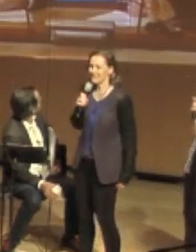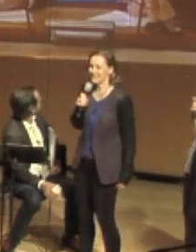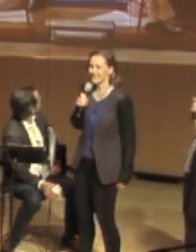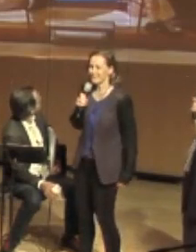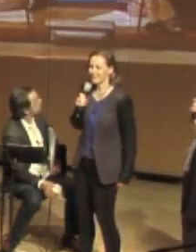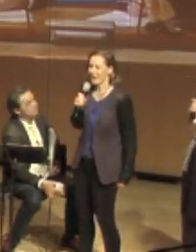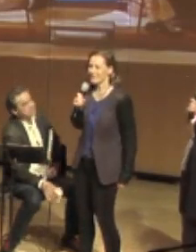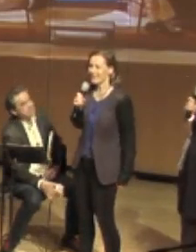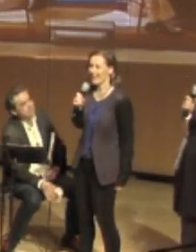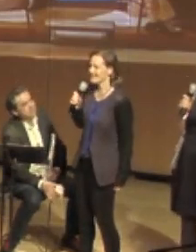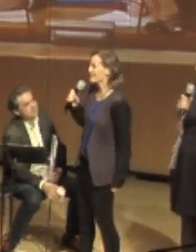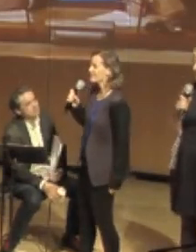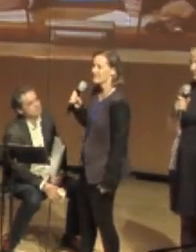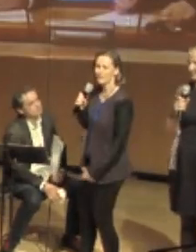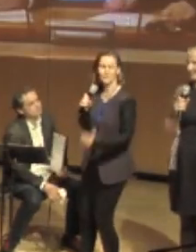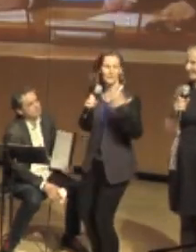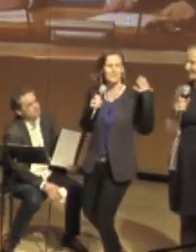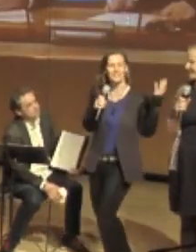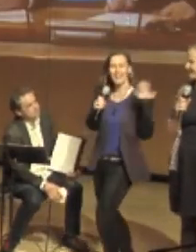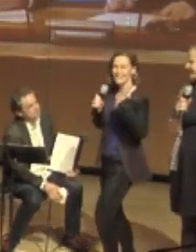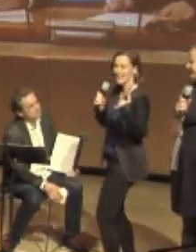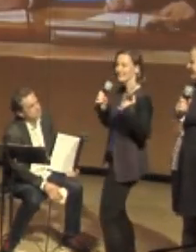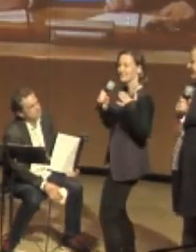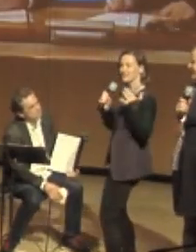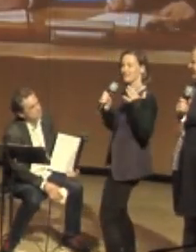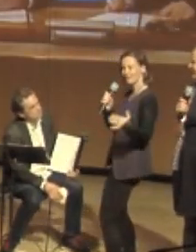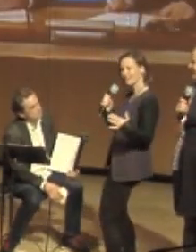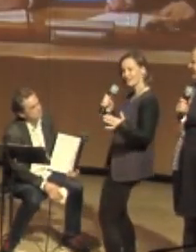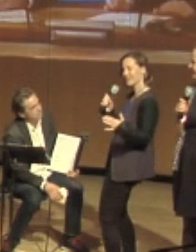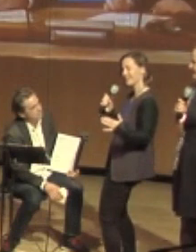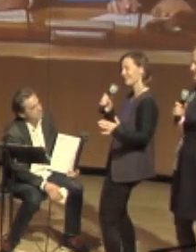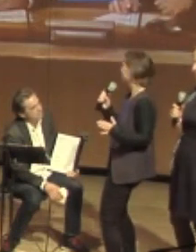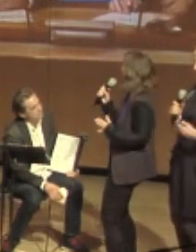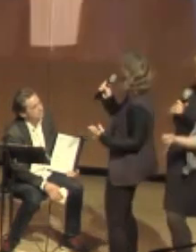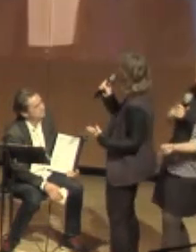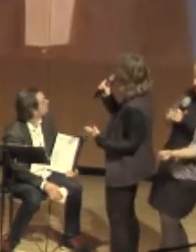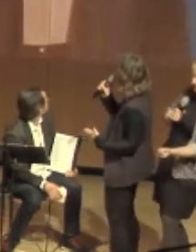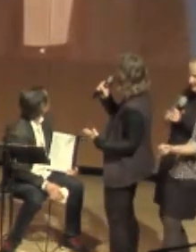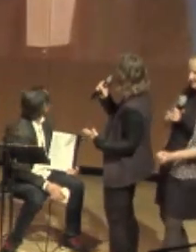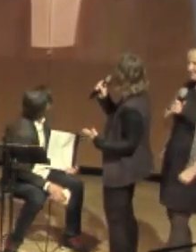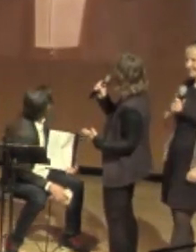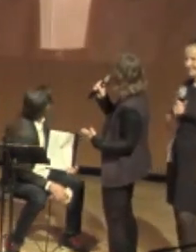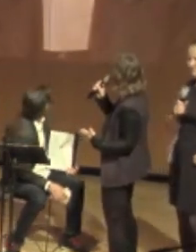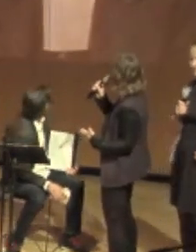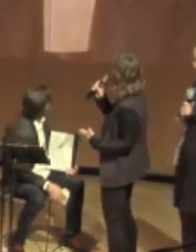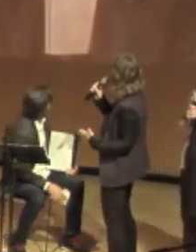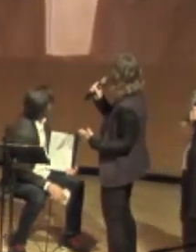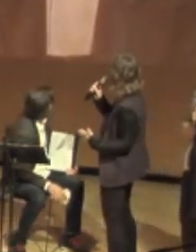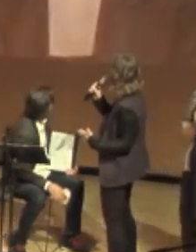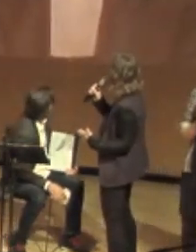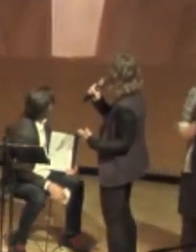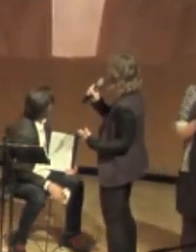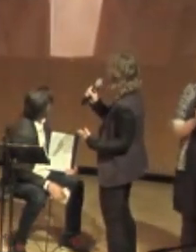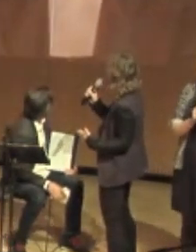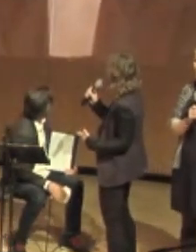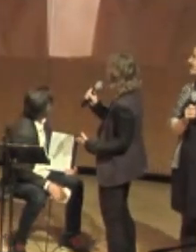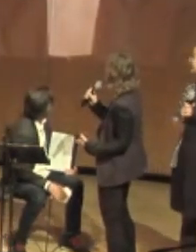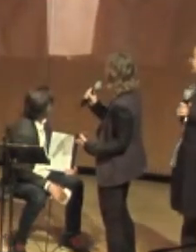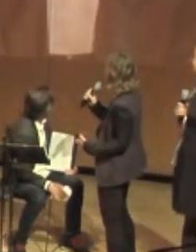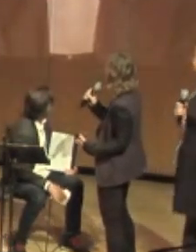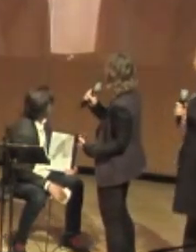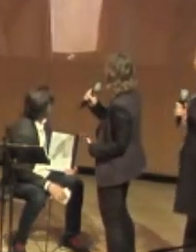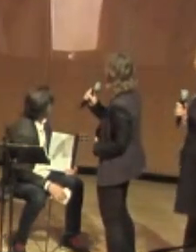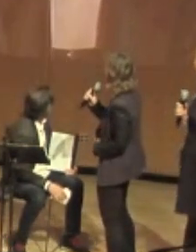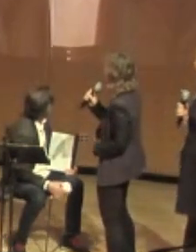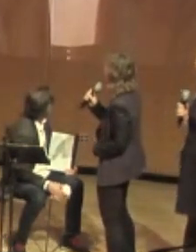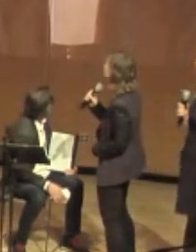Norwegian broadcast this was our first uh television feature in Norway come on yeah I don't know if we